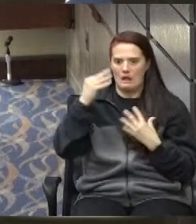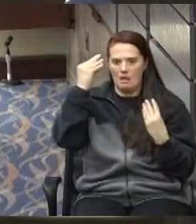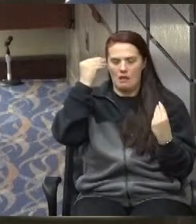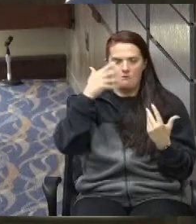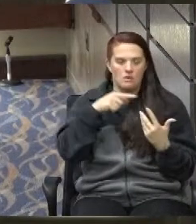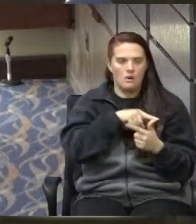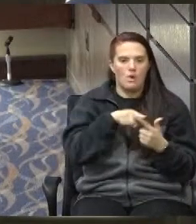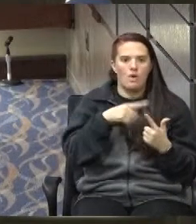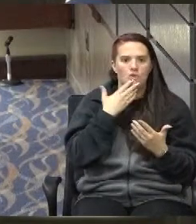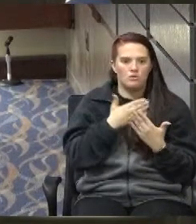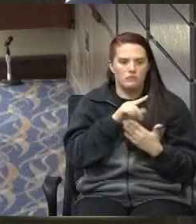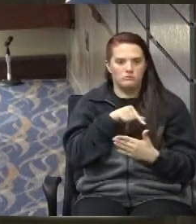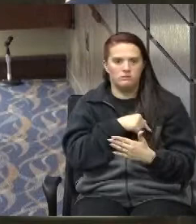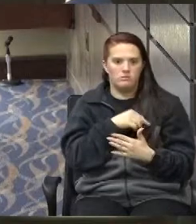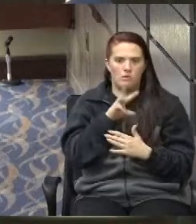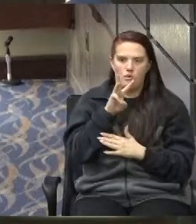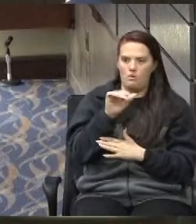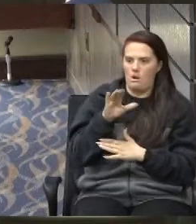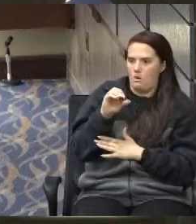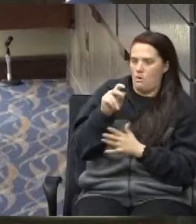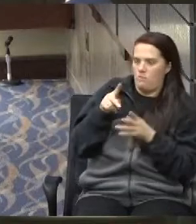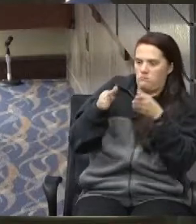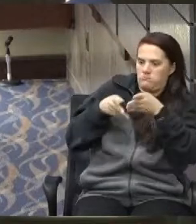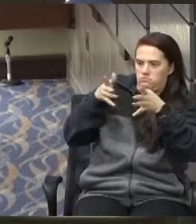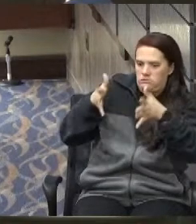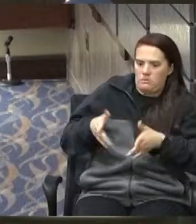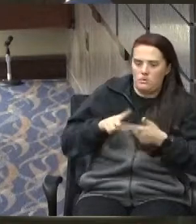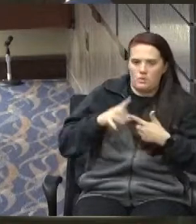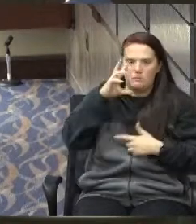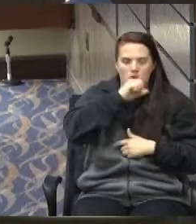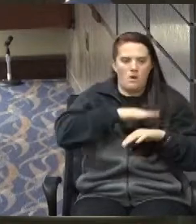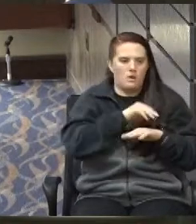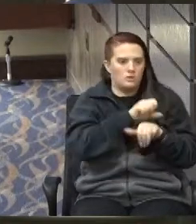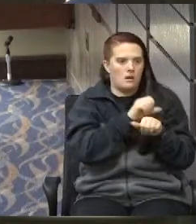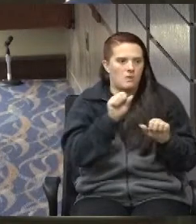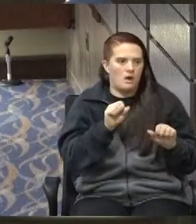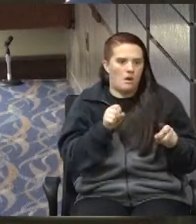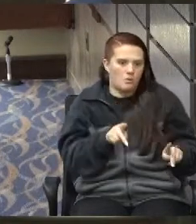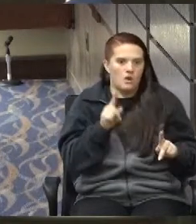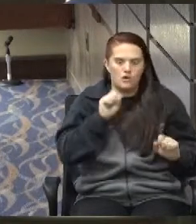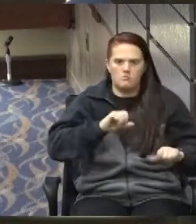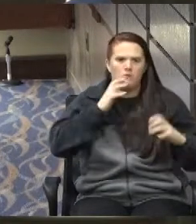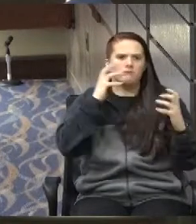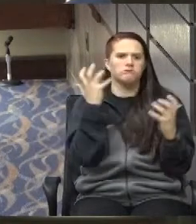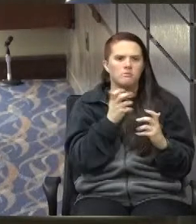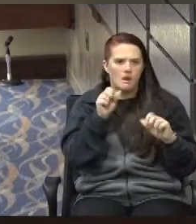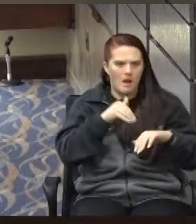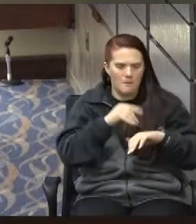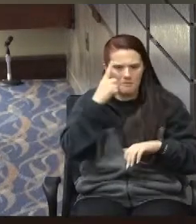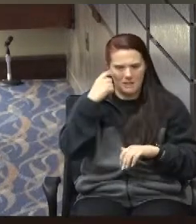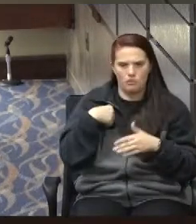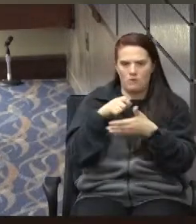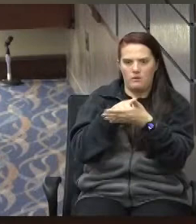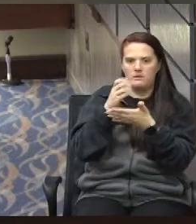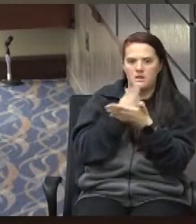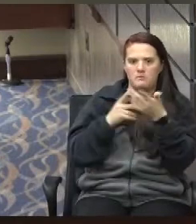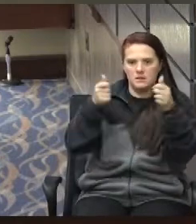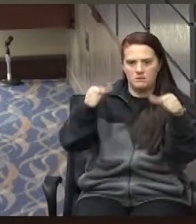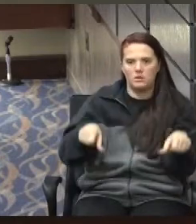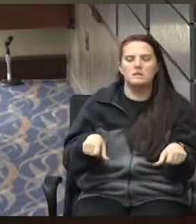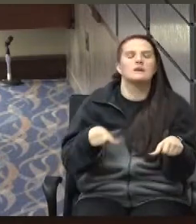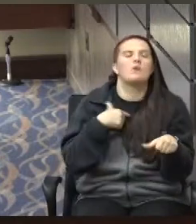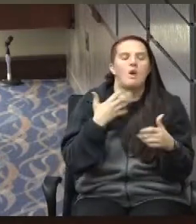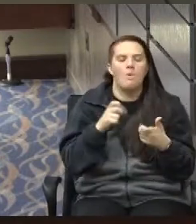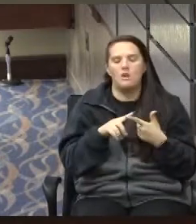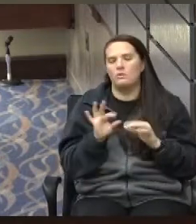equipped Wacoans skip out on a job opportunity that they could be incredible at because of the way that we've written some of these postings. So I want to